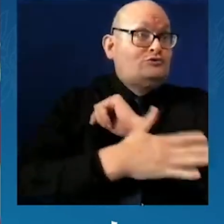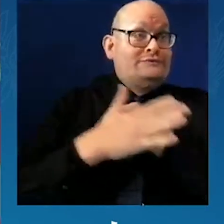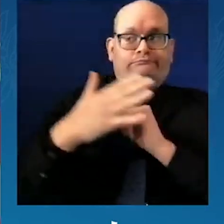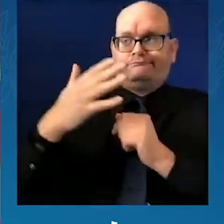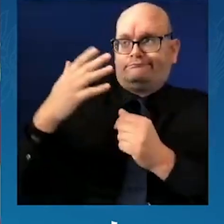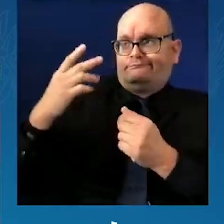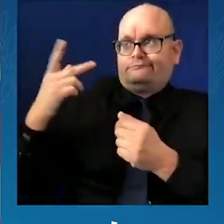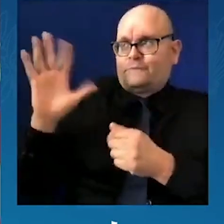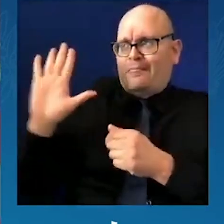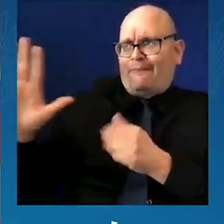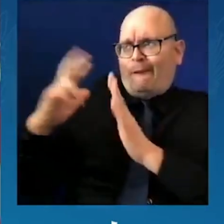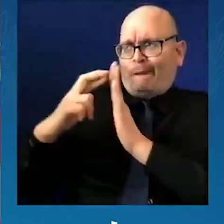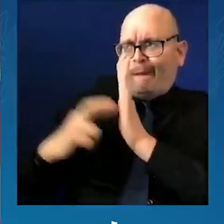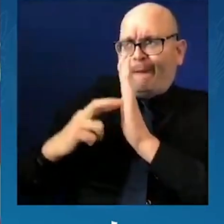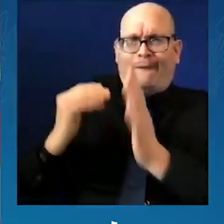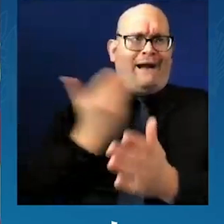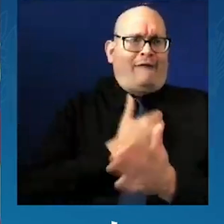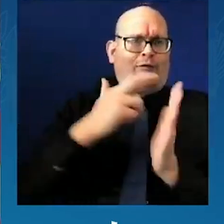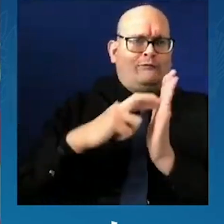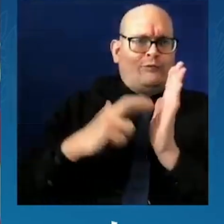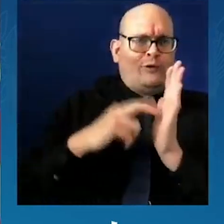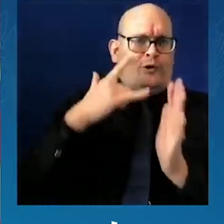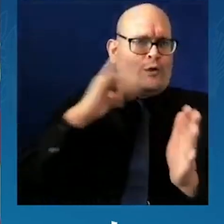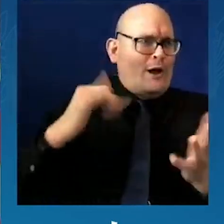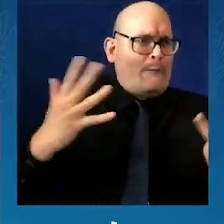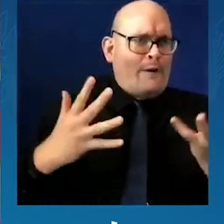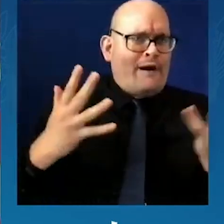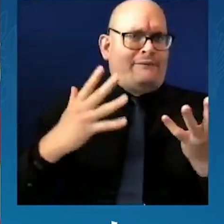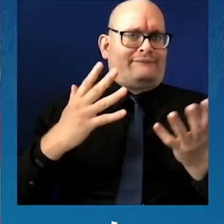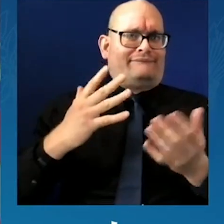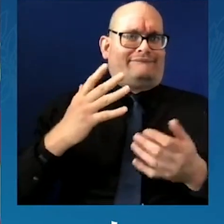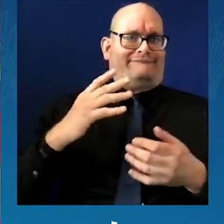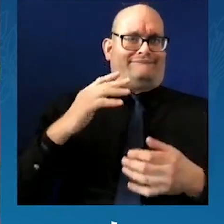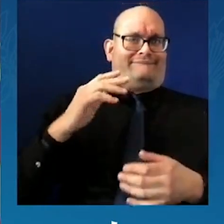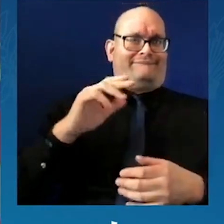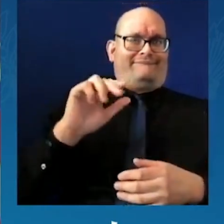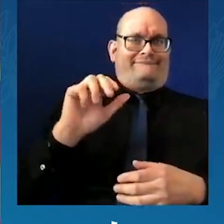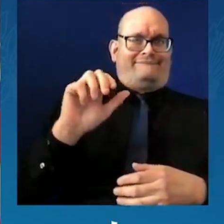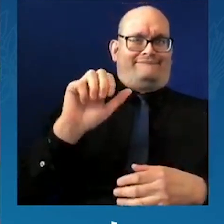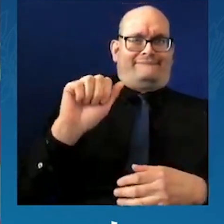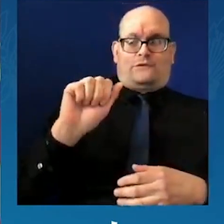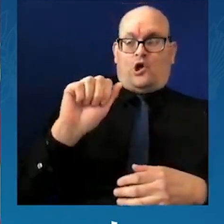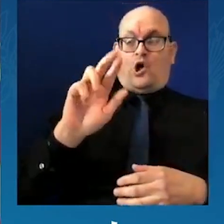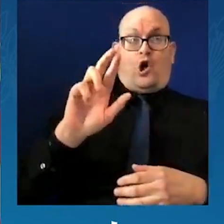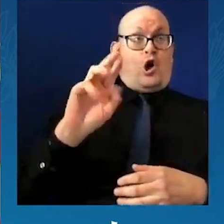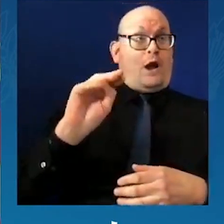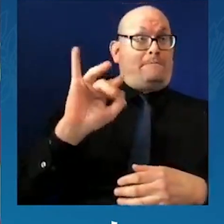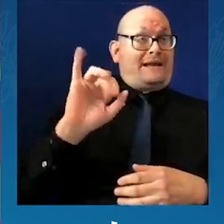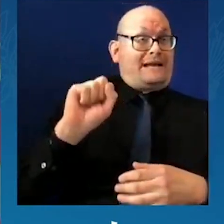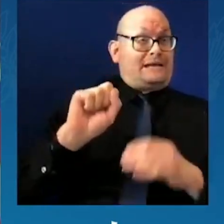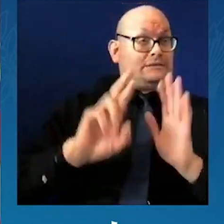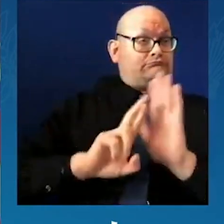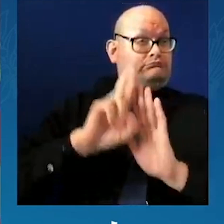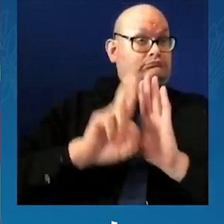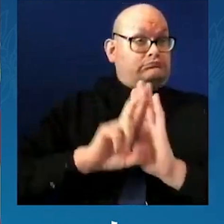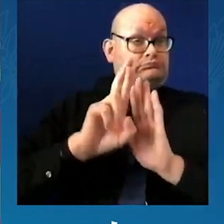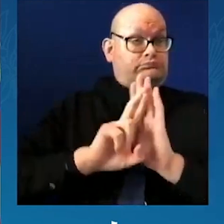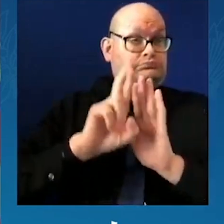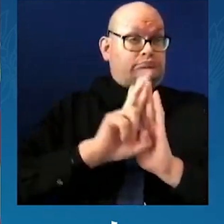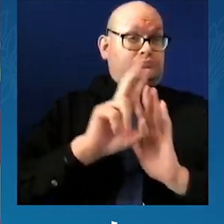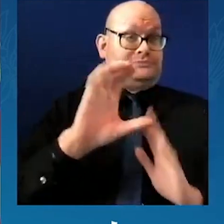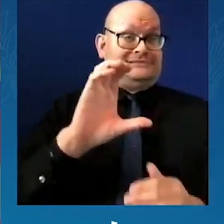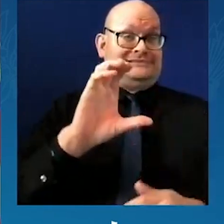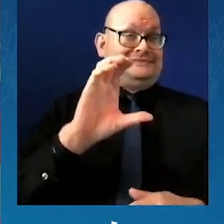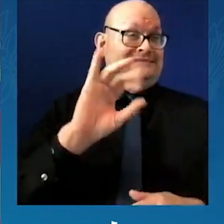signed on to the Artemis Accords, which establish clear norms for civil space exploration, bringing the